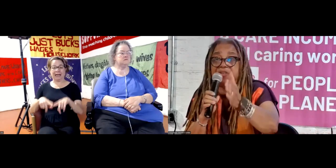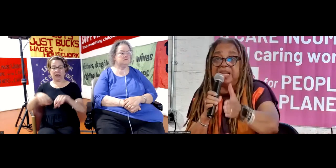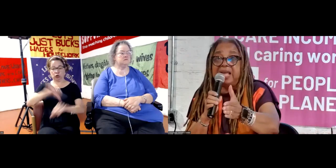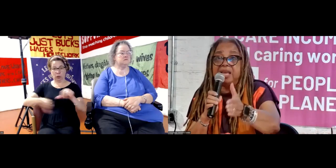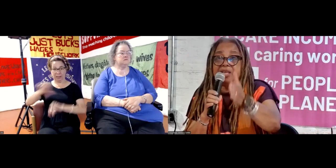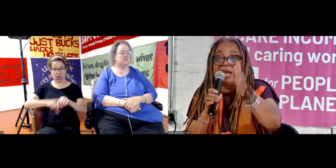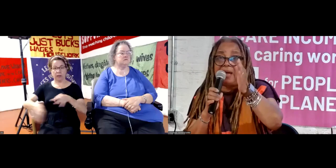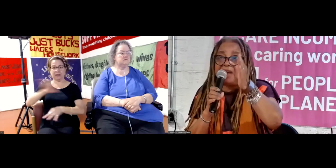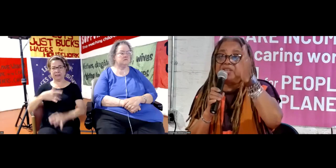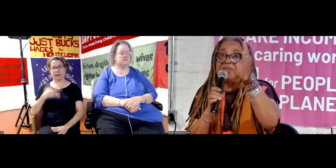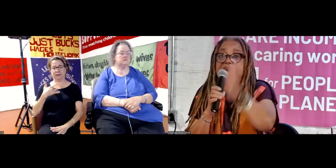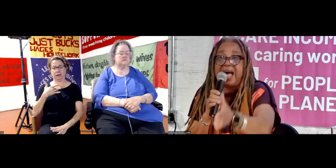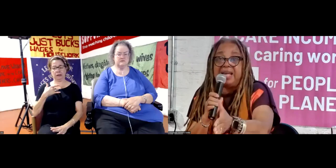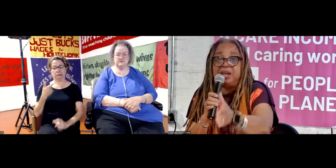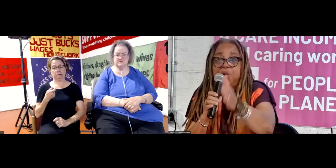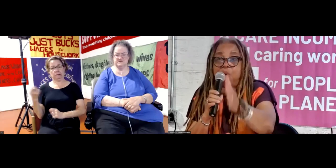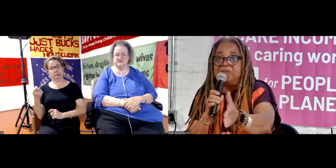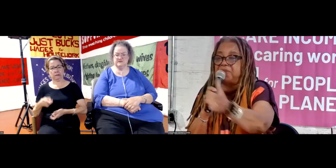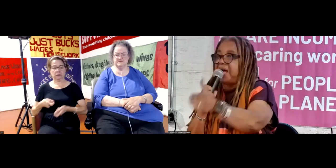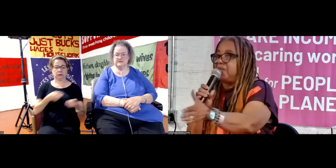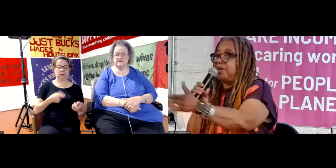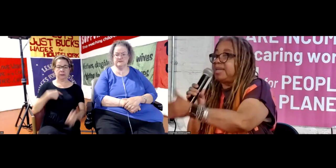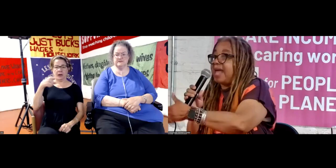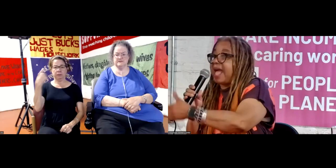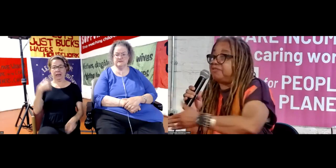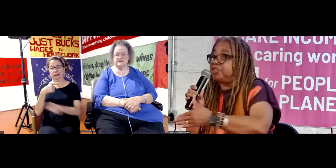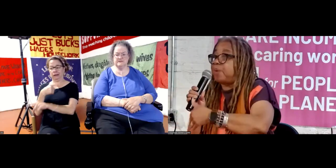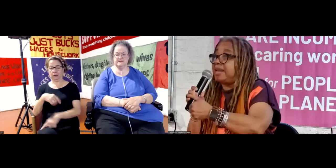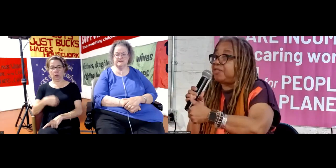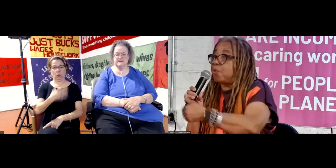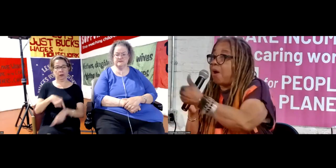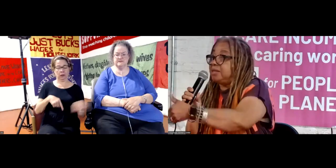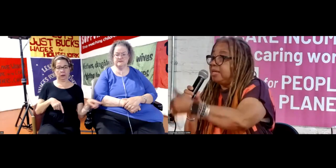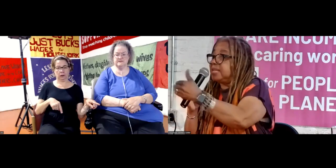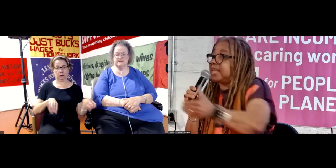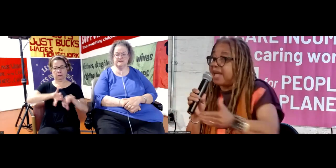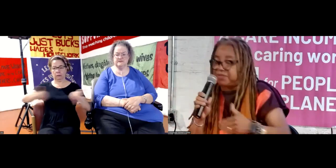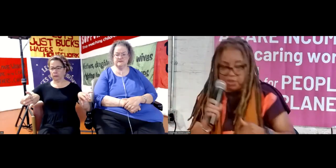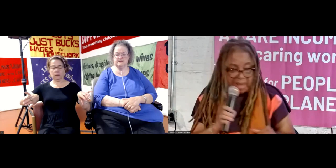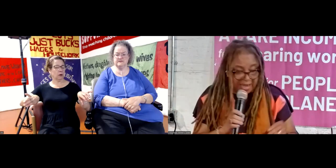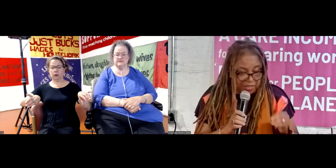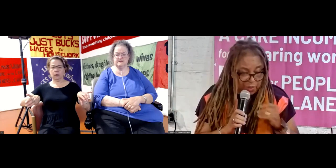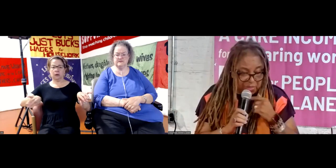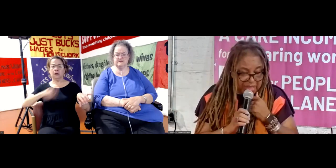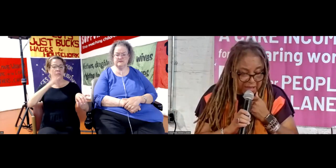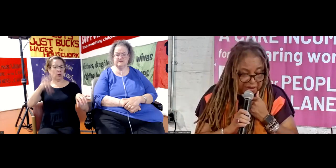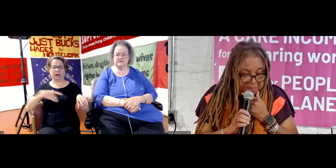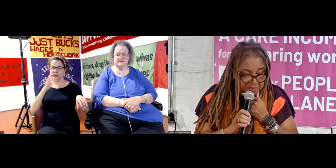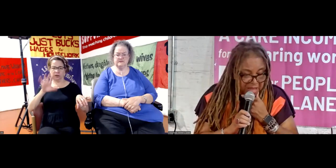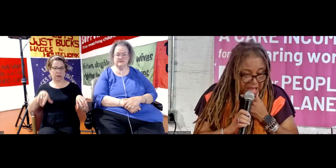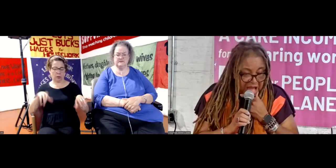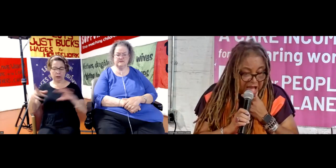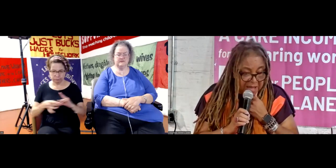than feeling you have to divide one from the other and not have to do anything. One doesn't have to do anything with the